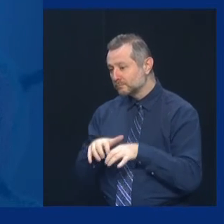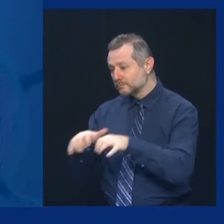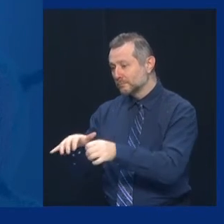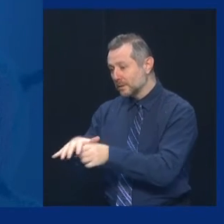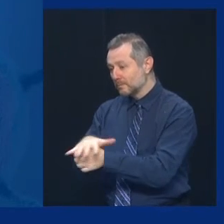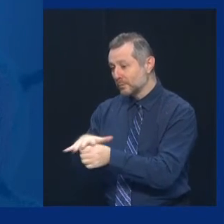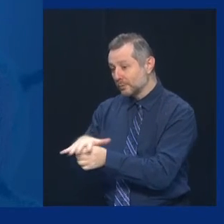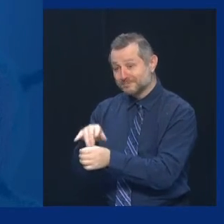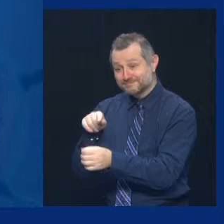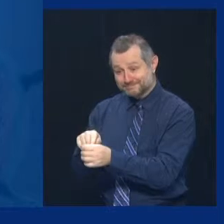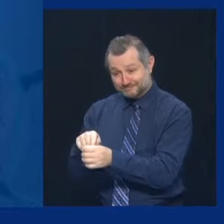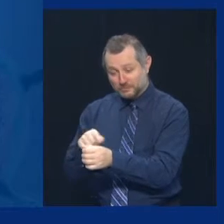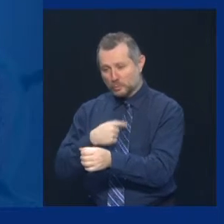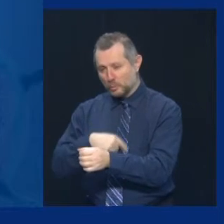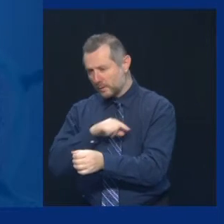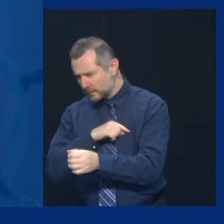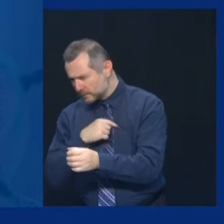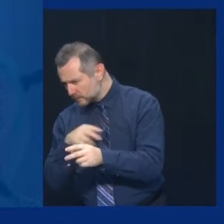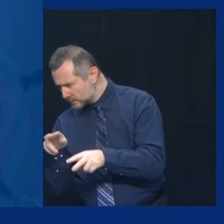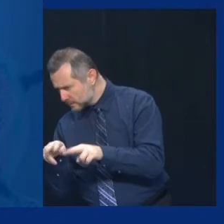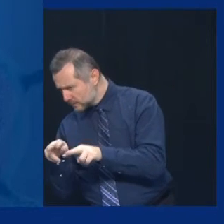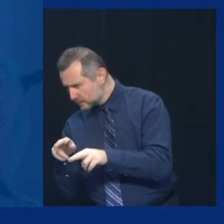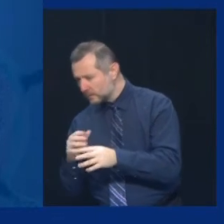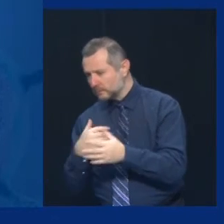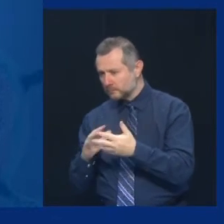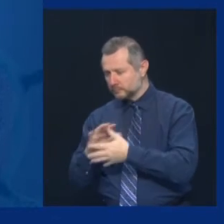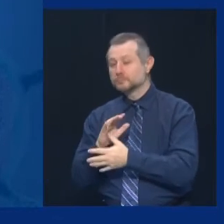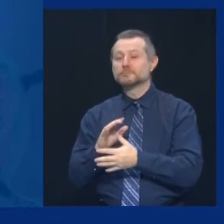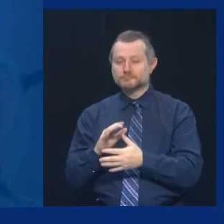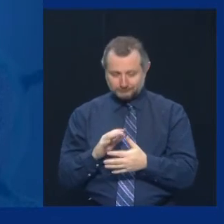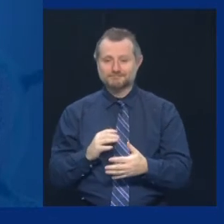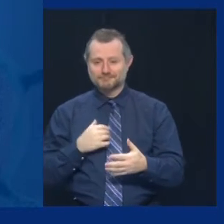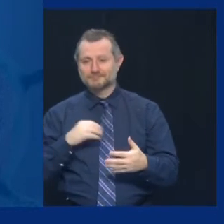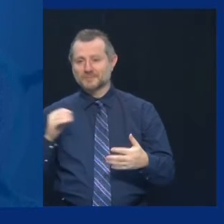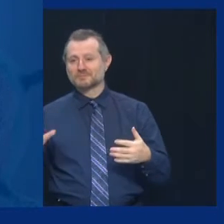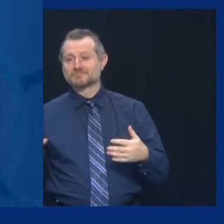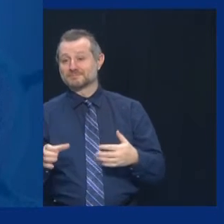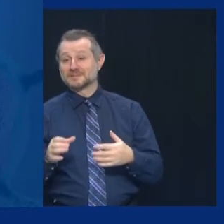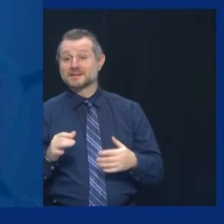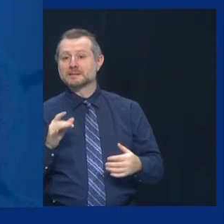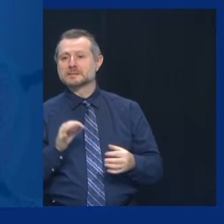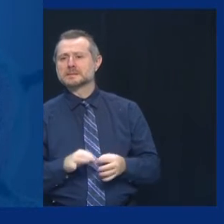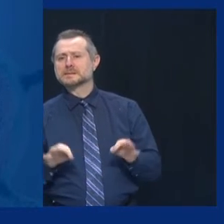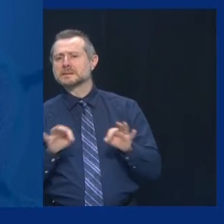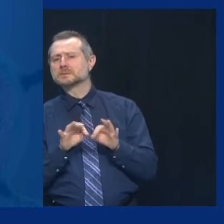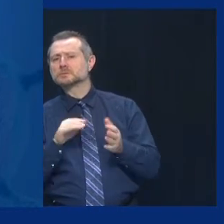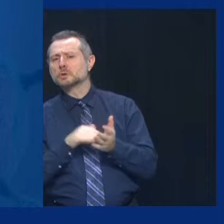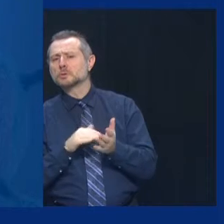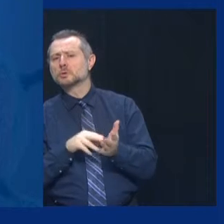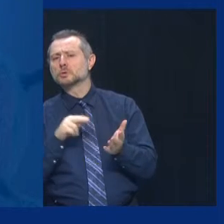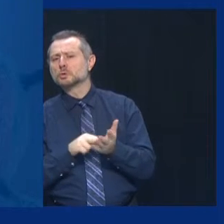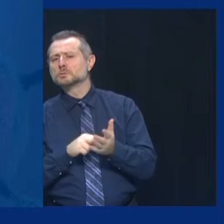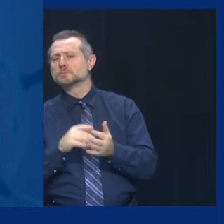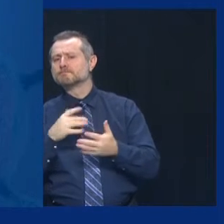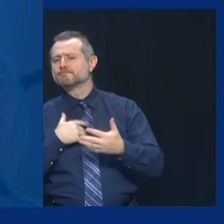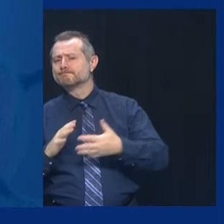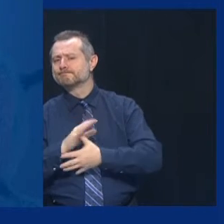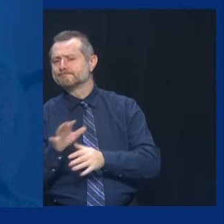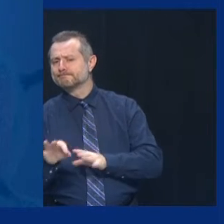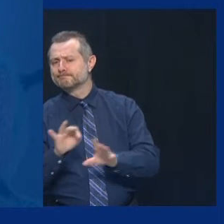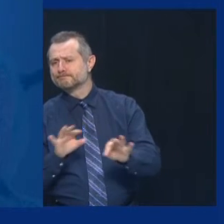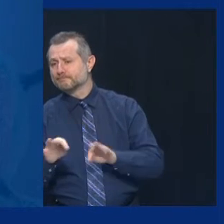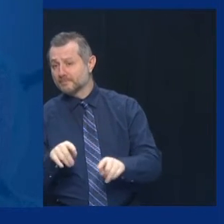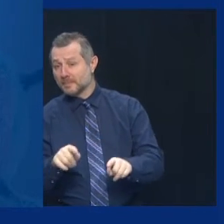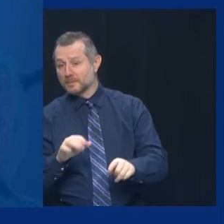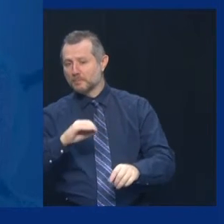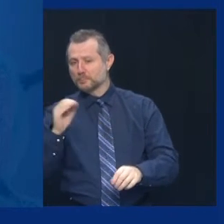that class. So if we're talking about essential healthcare workers, this is where they